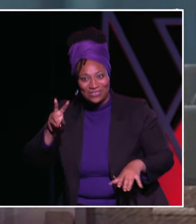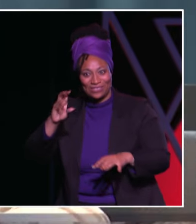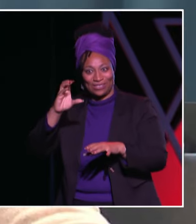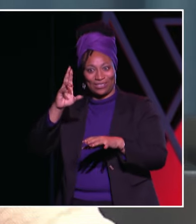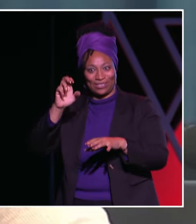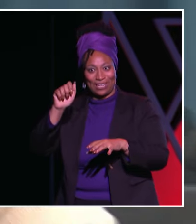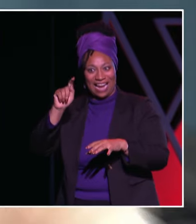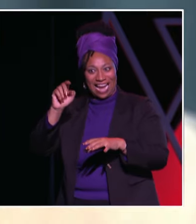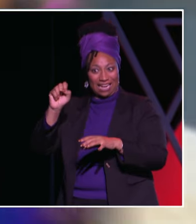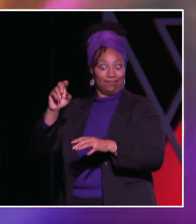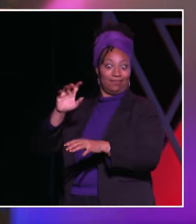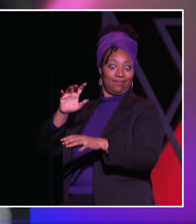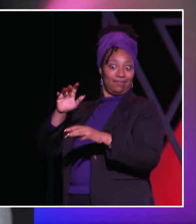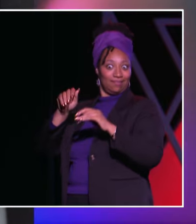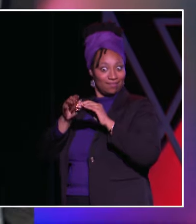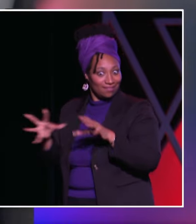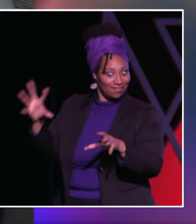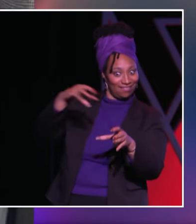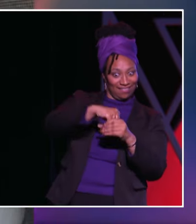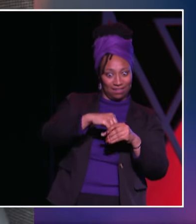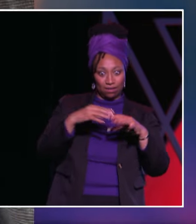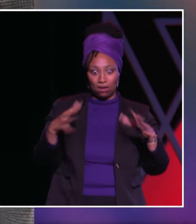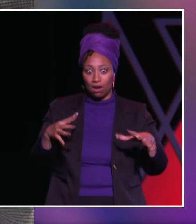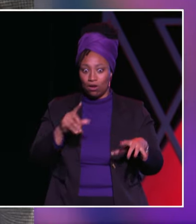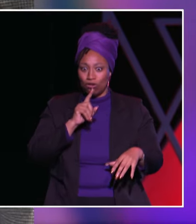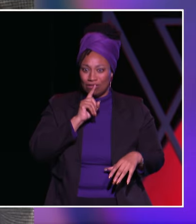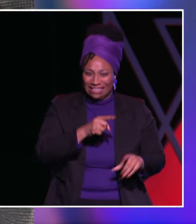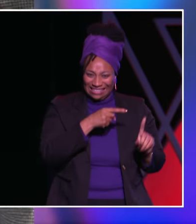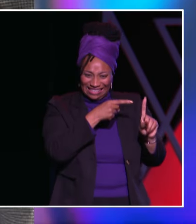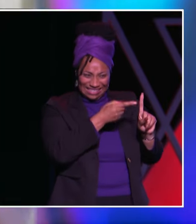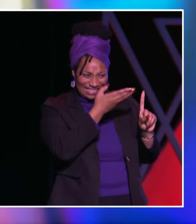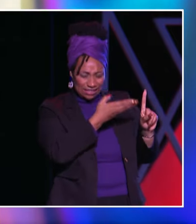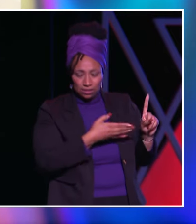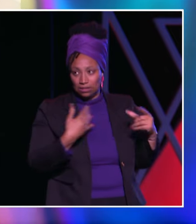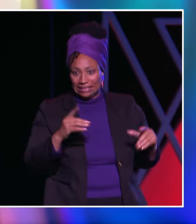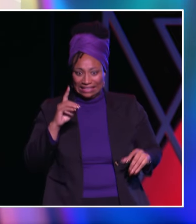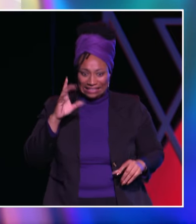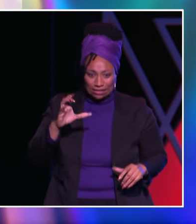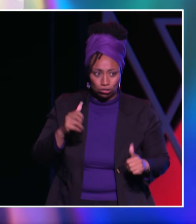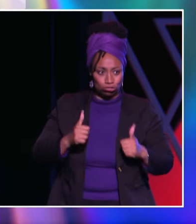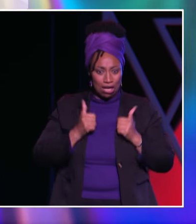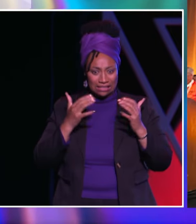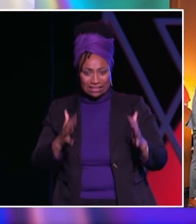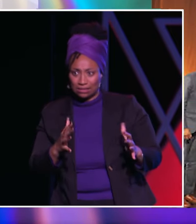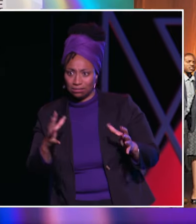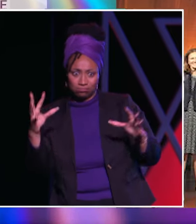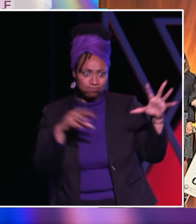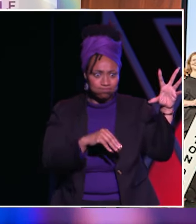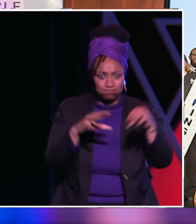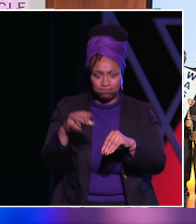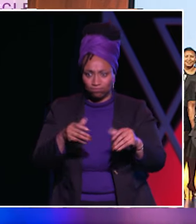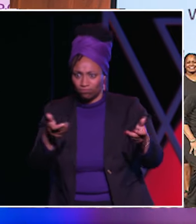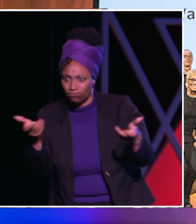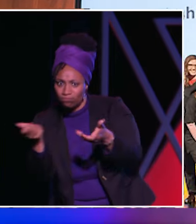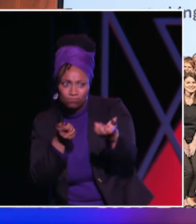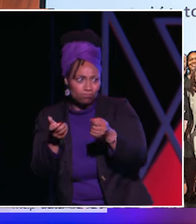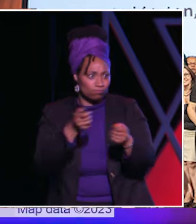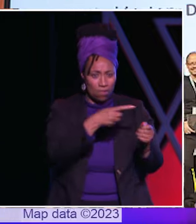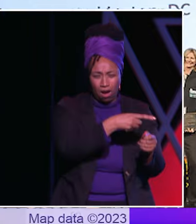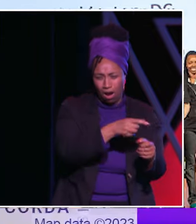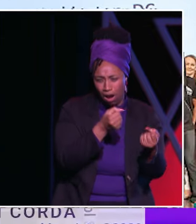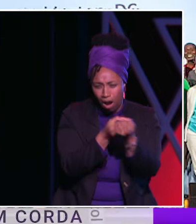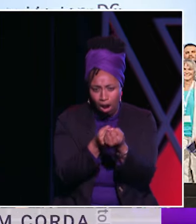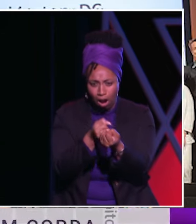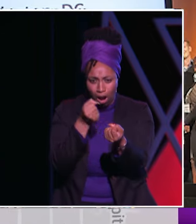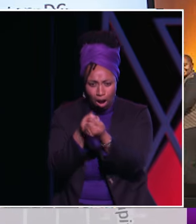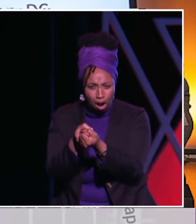Gretchen is a lifelong D.C. resident and has committed her time and creativity to the neighborhood of Shaw, where as a past president